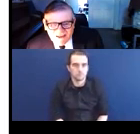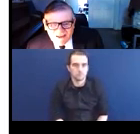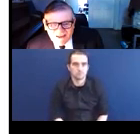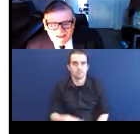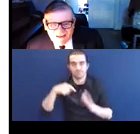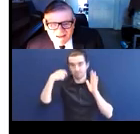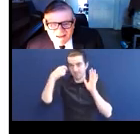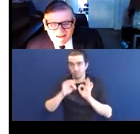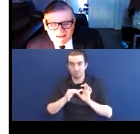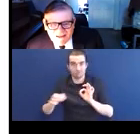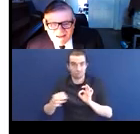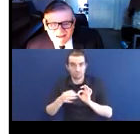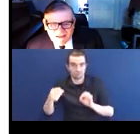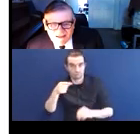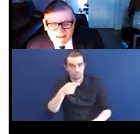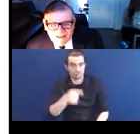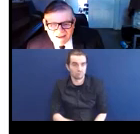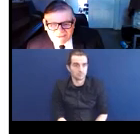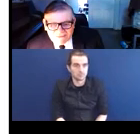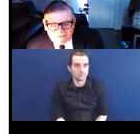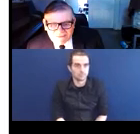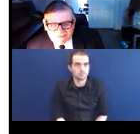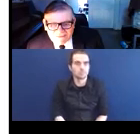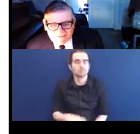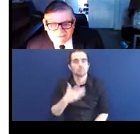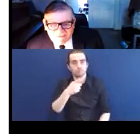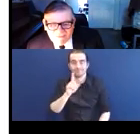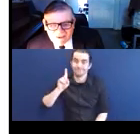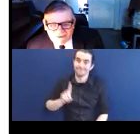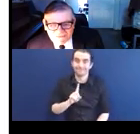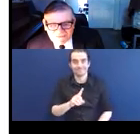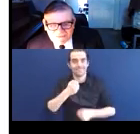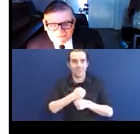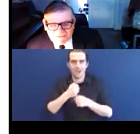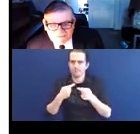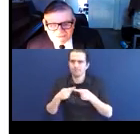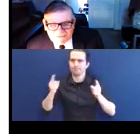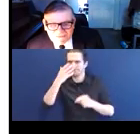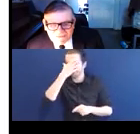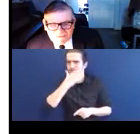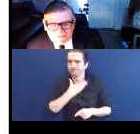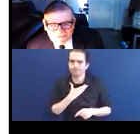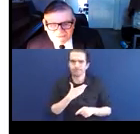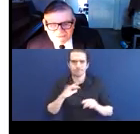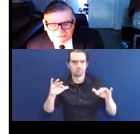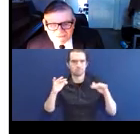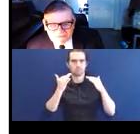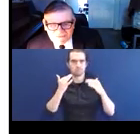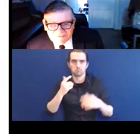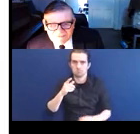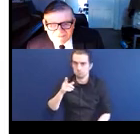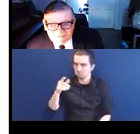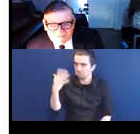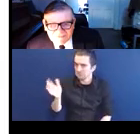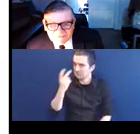Then they asked me the last question. I was like, have you seen anybody here who looks like